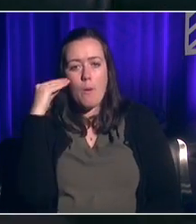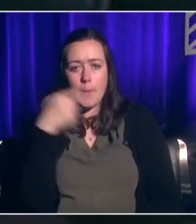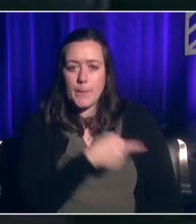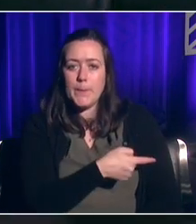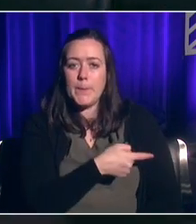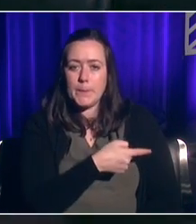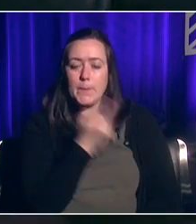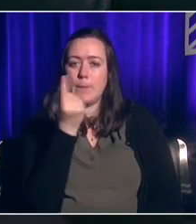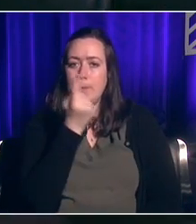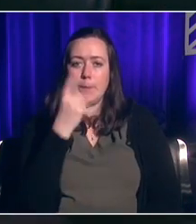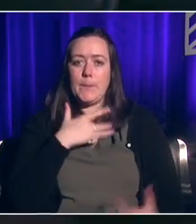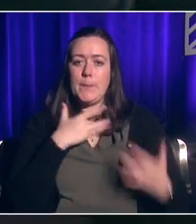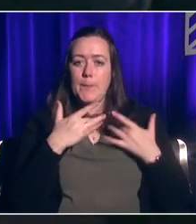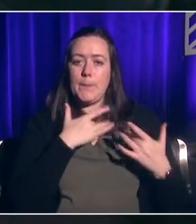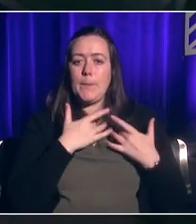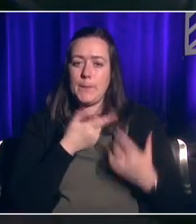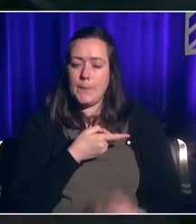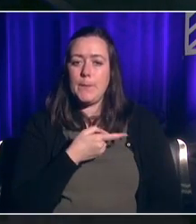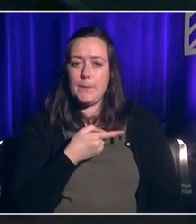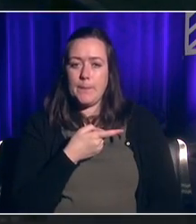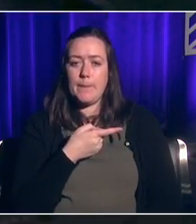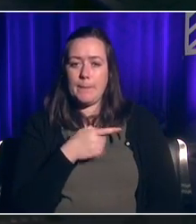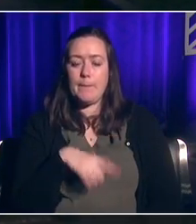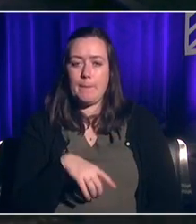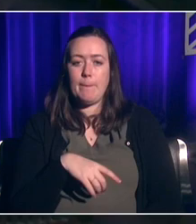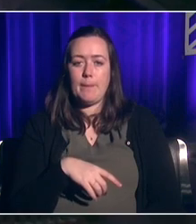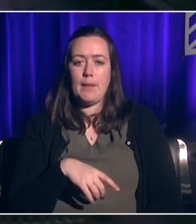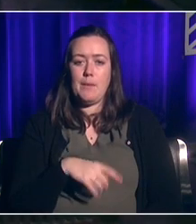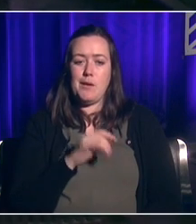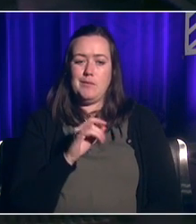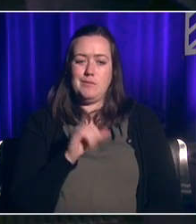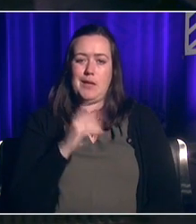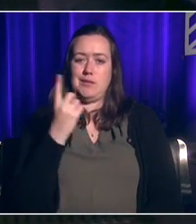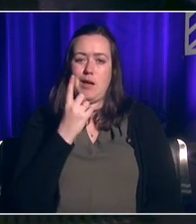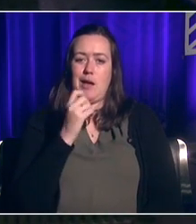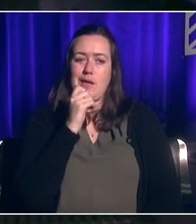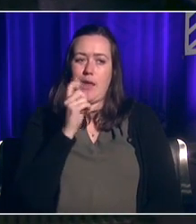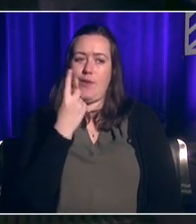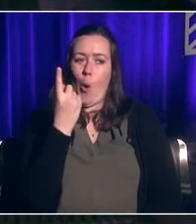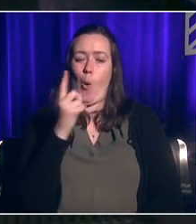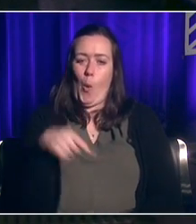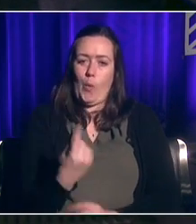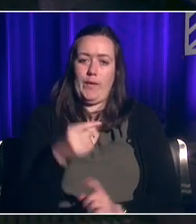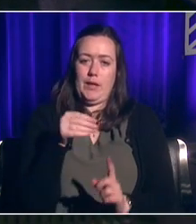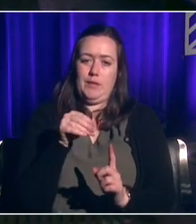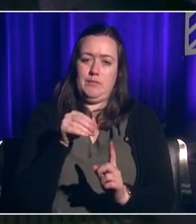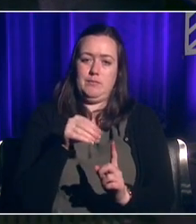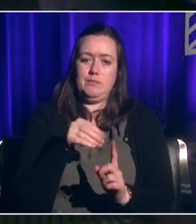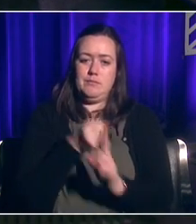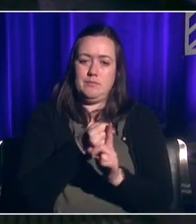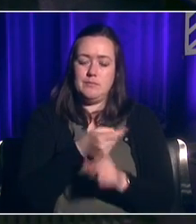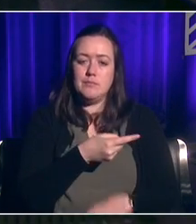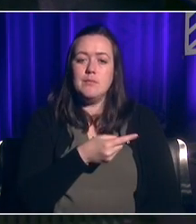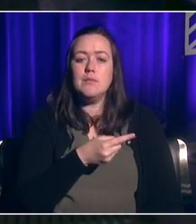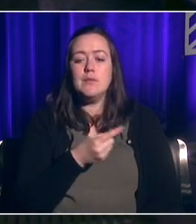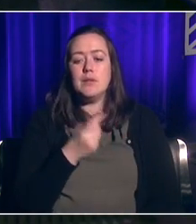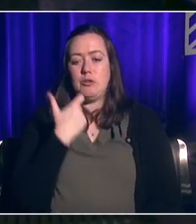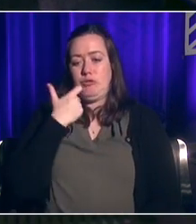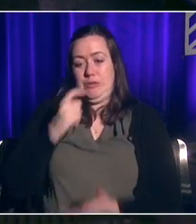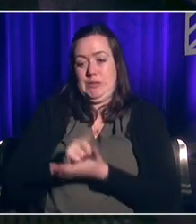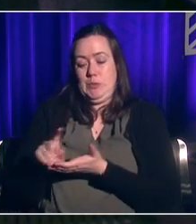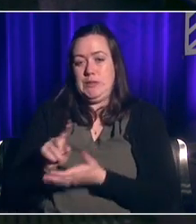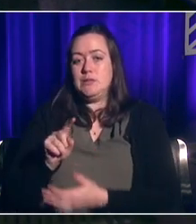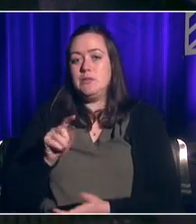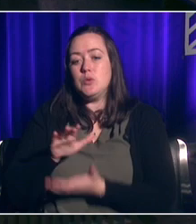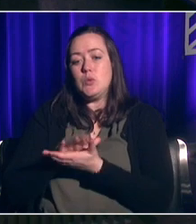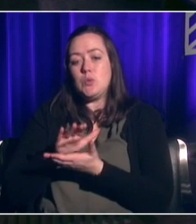of the law are not just right there. Just last week, there was a school in Queens who had to hold off